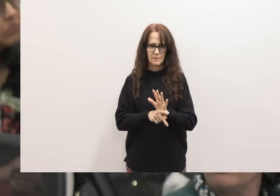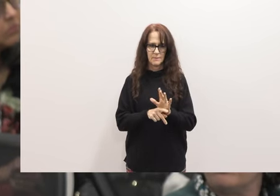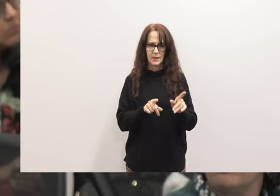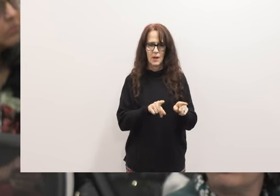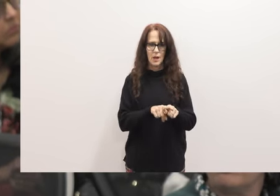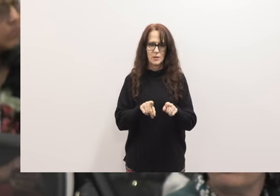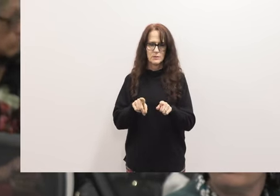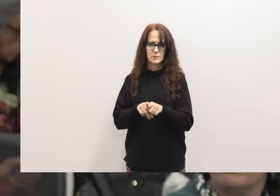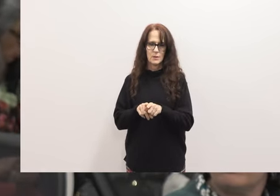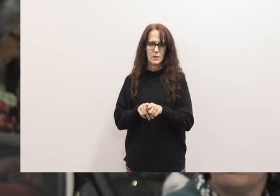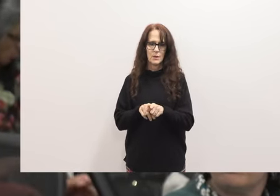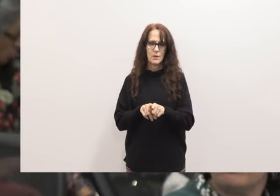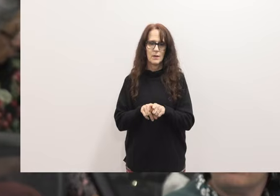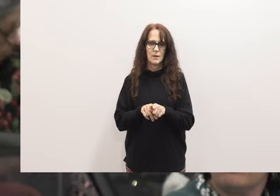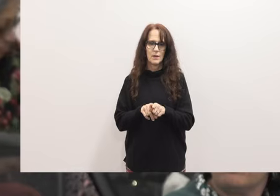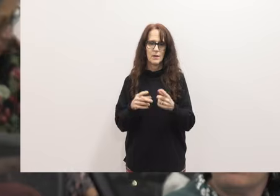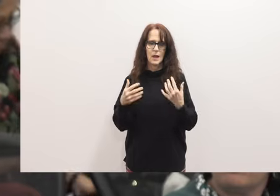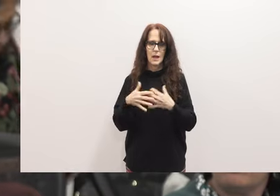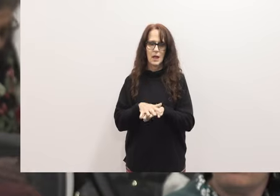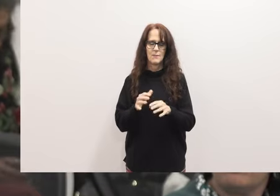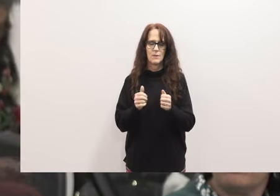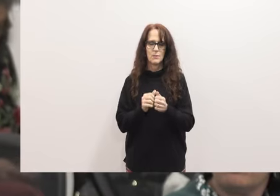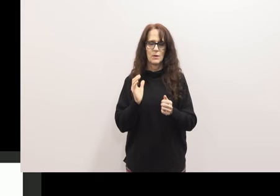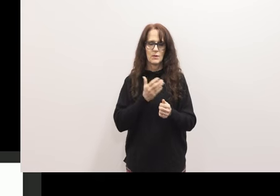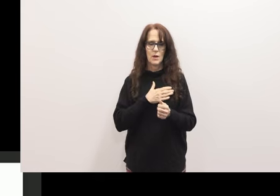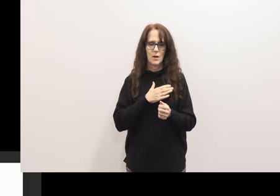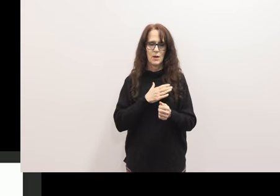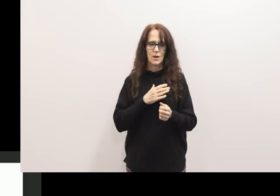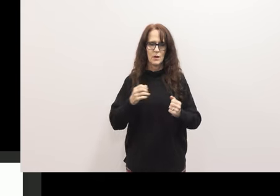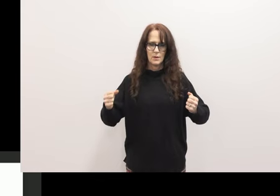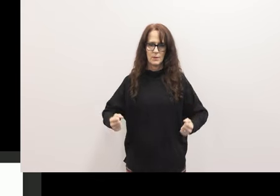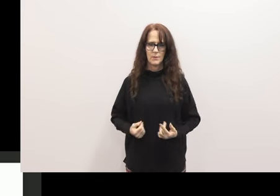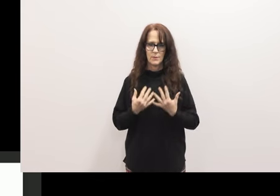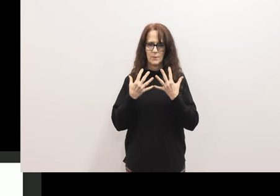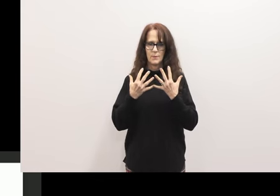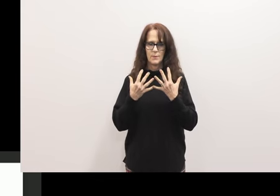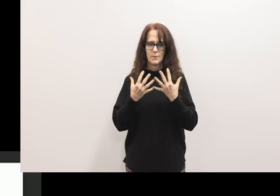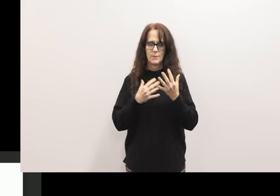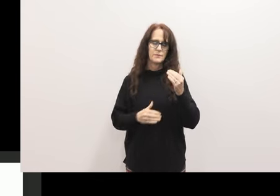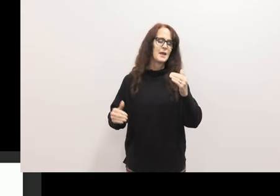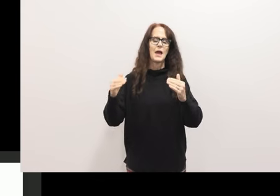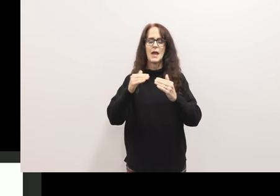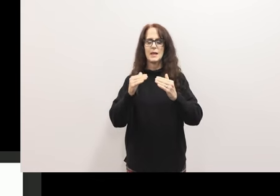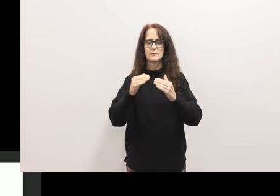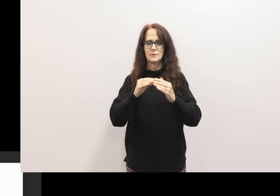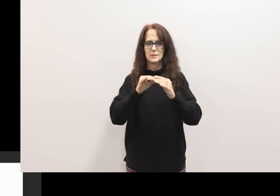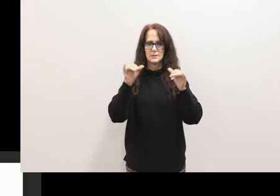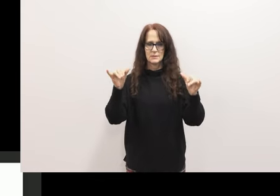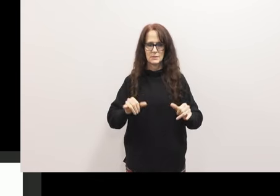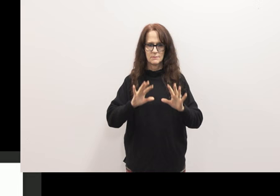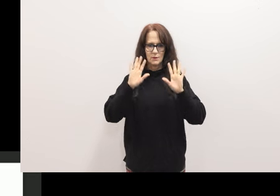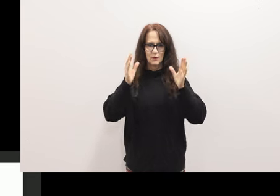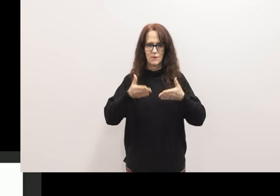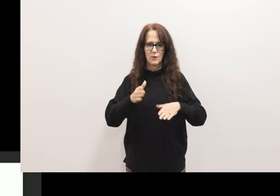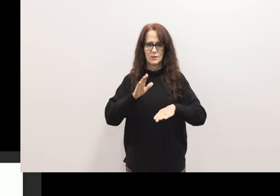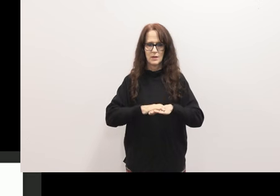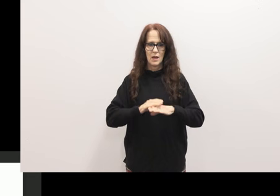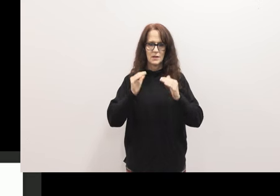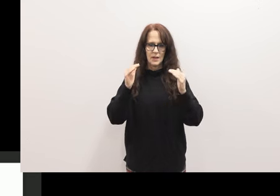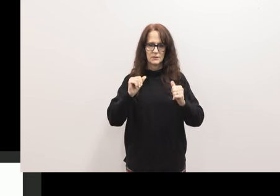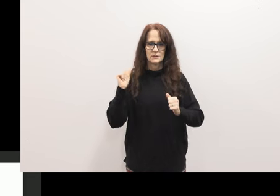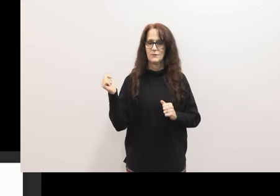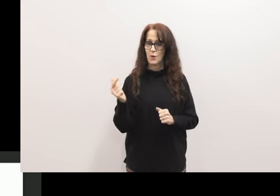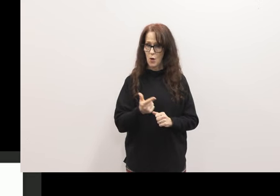also as in alignment with our aspiration to be an equitable system focused on excellence for